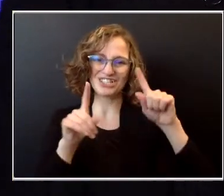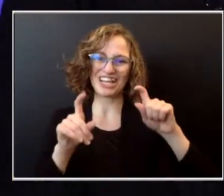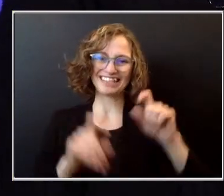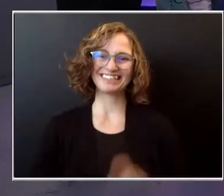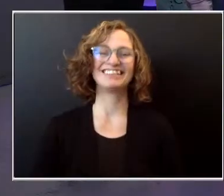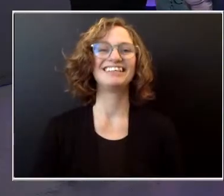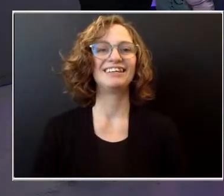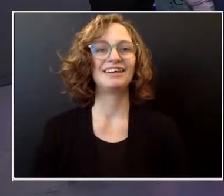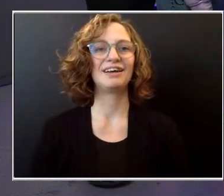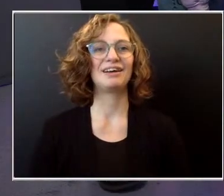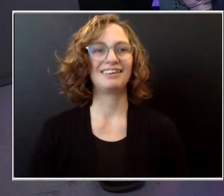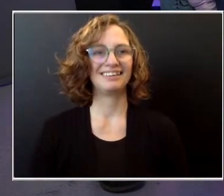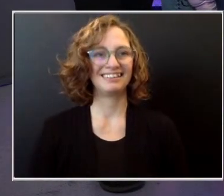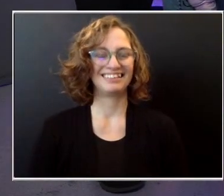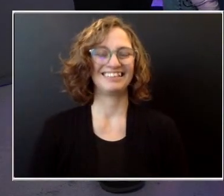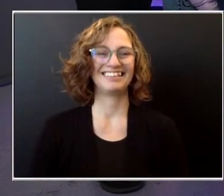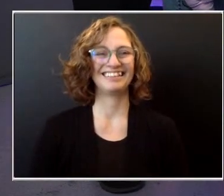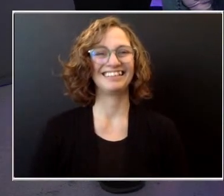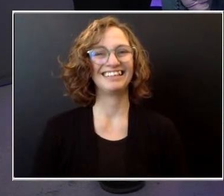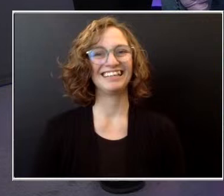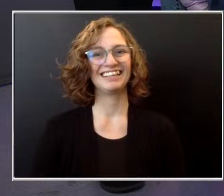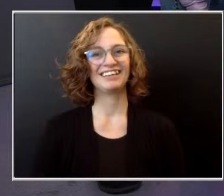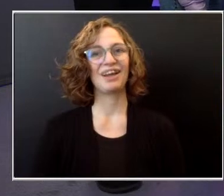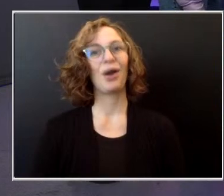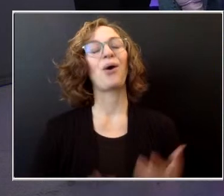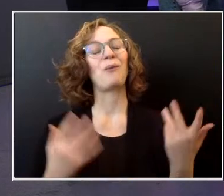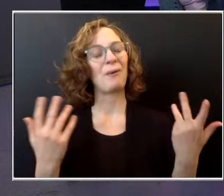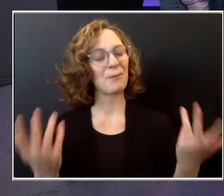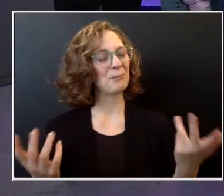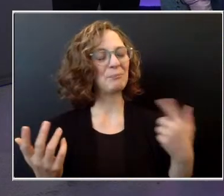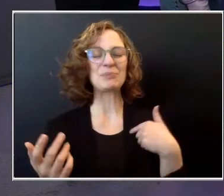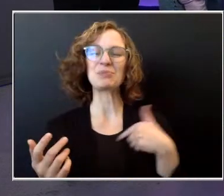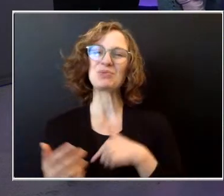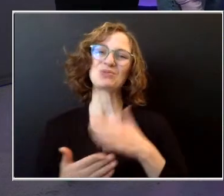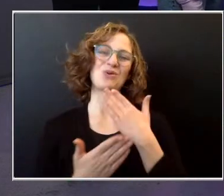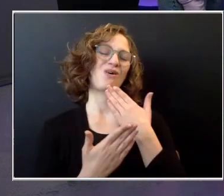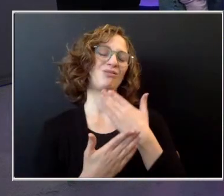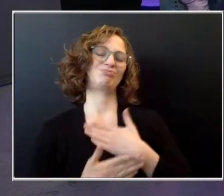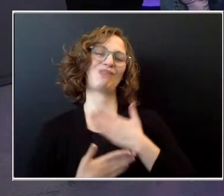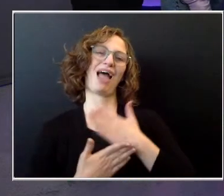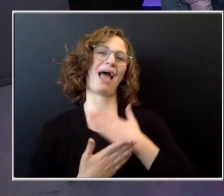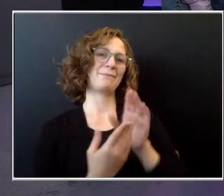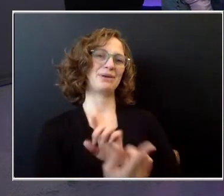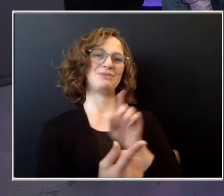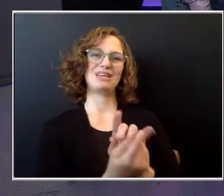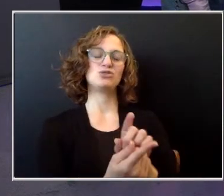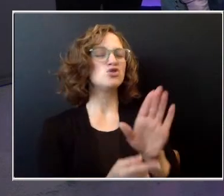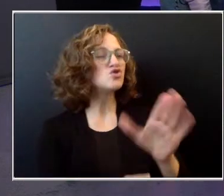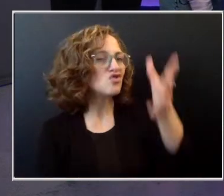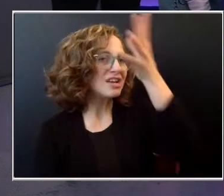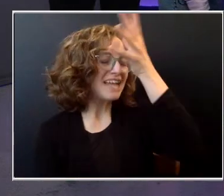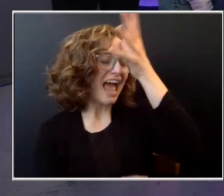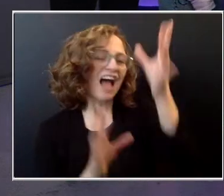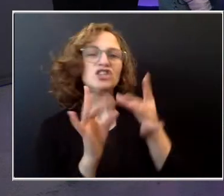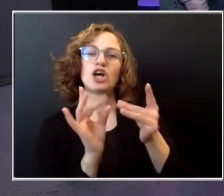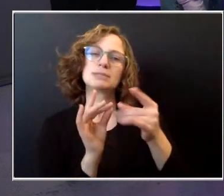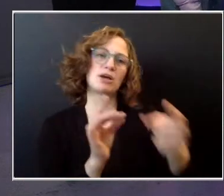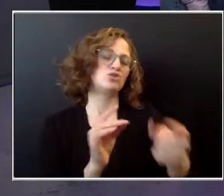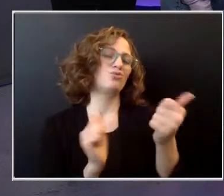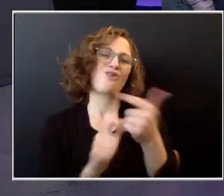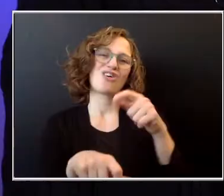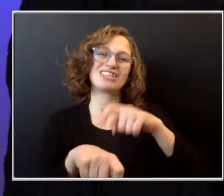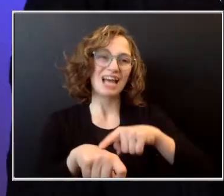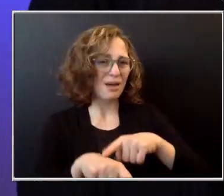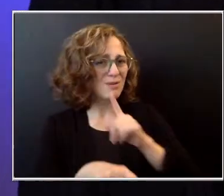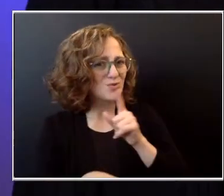suerte. We are so happy to meet you girls. Your dad talks about you so much. You must be so proud of him.